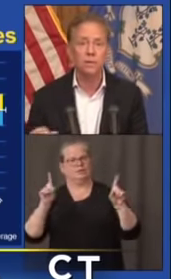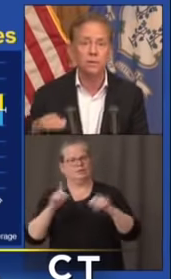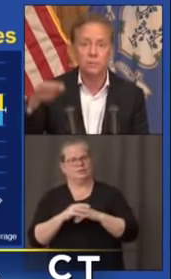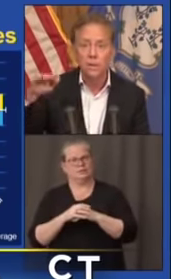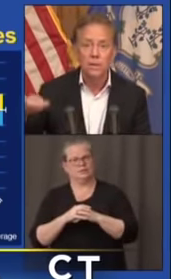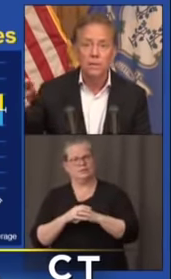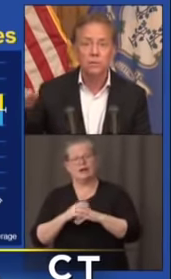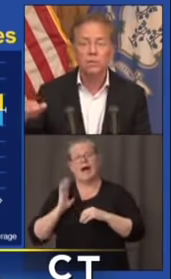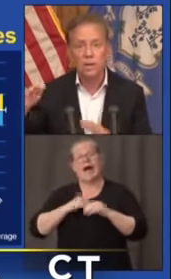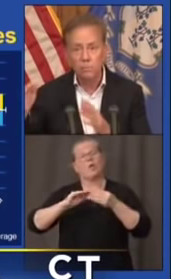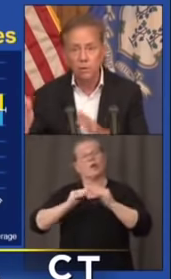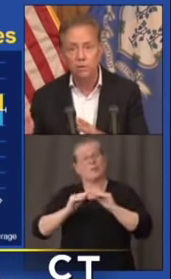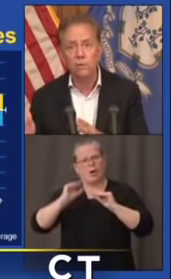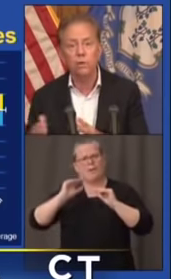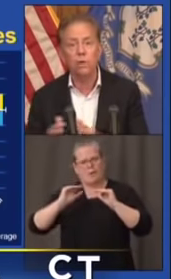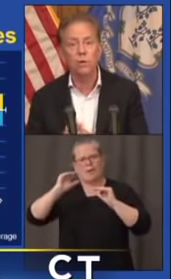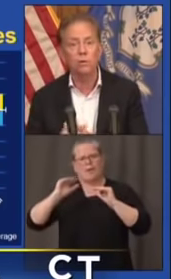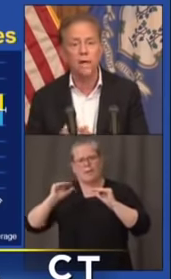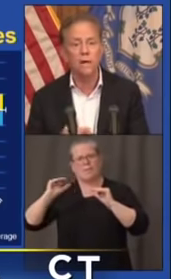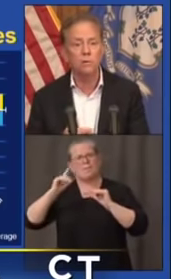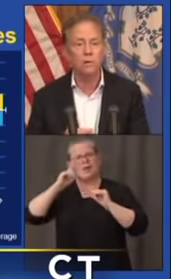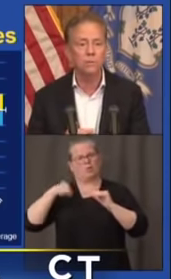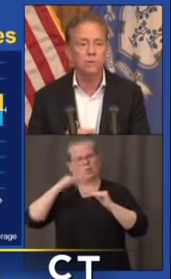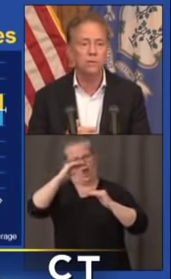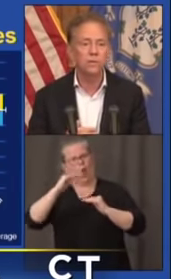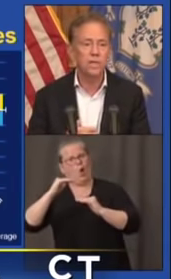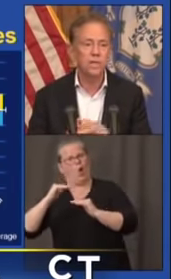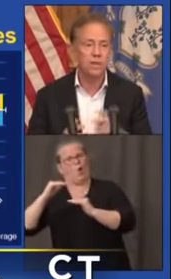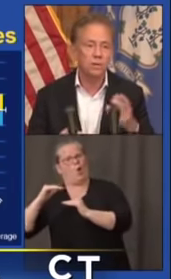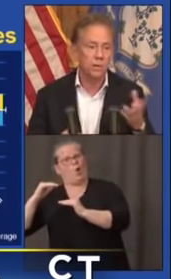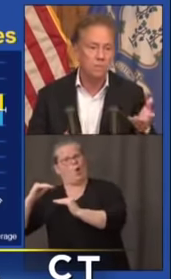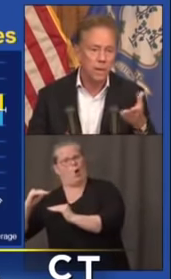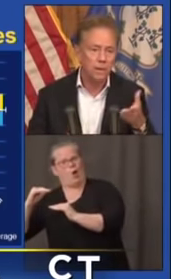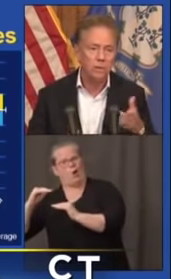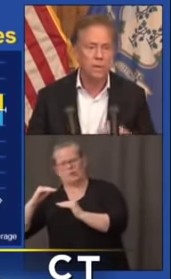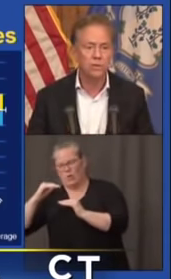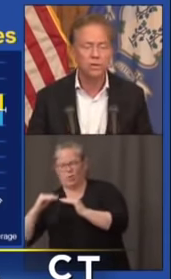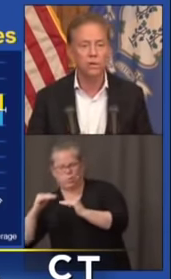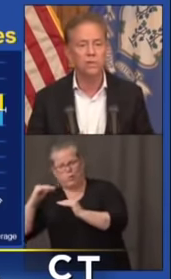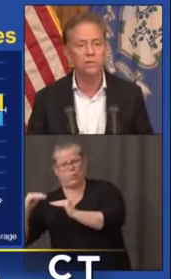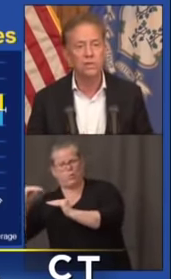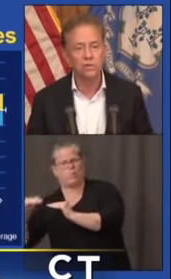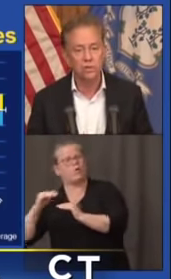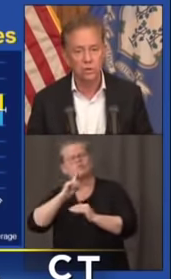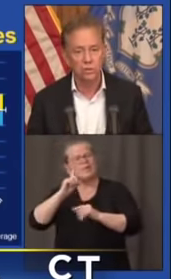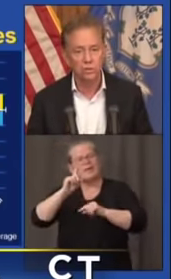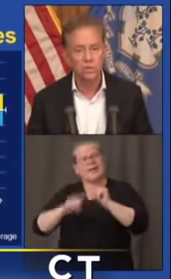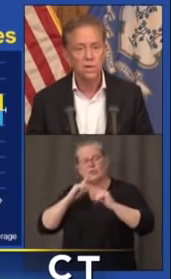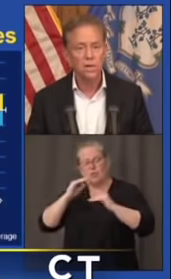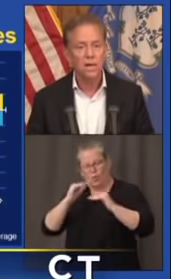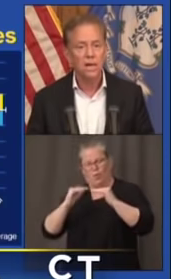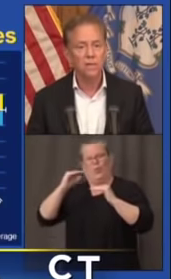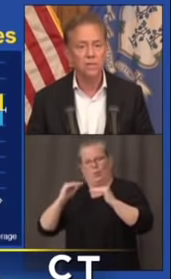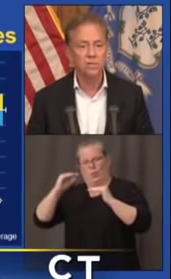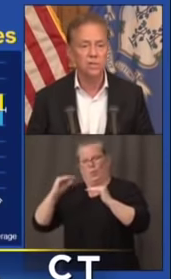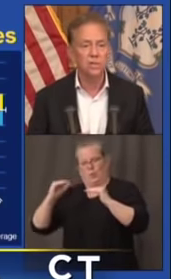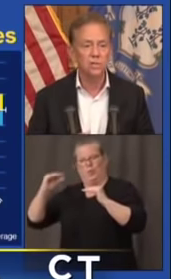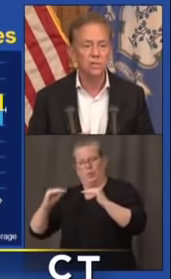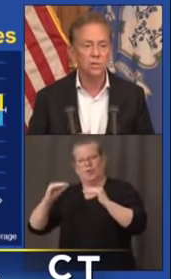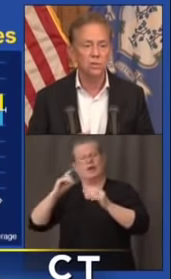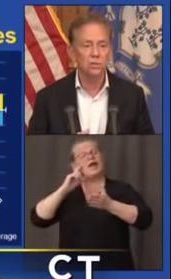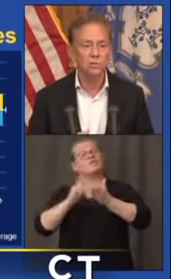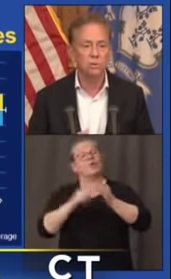and so there's not much further to go down. And what you've seen there in the bottom of that chart is discharges. And you can see